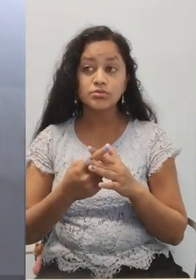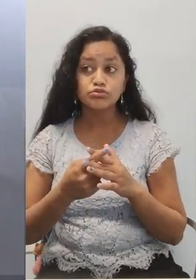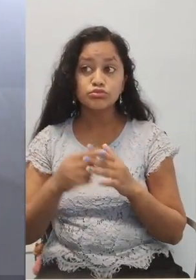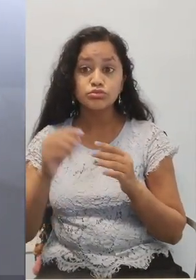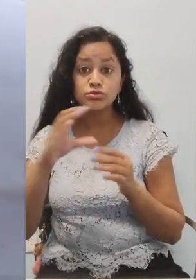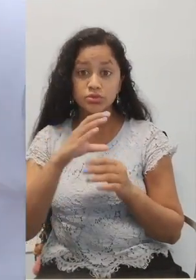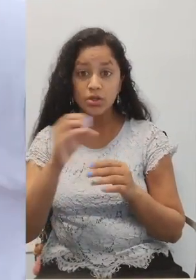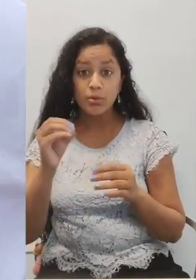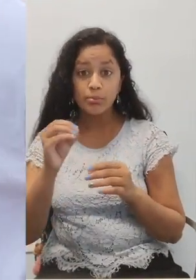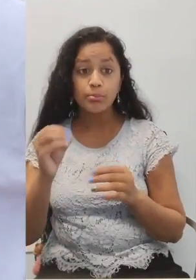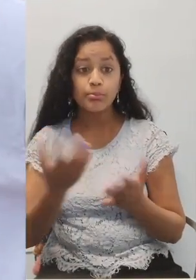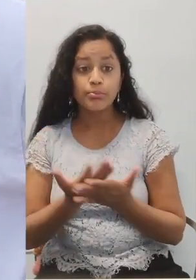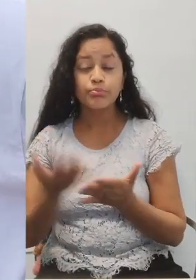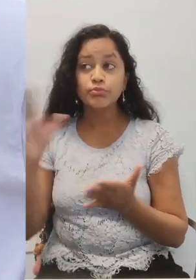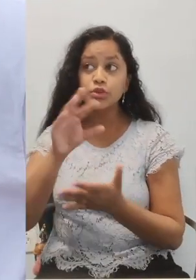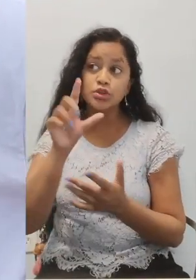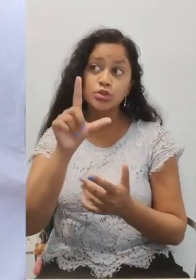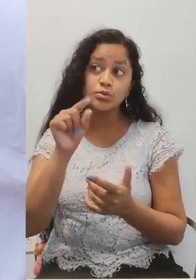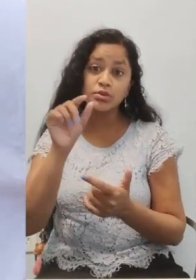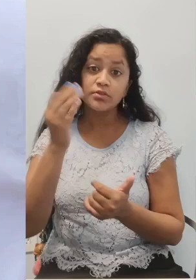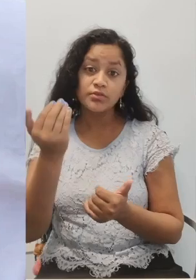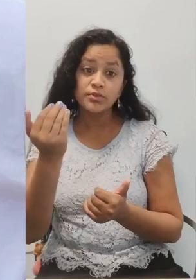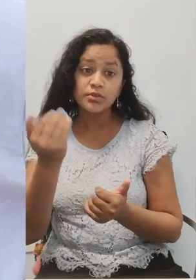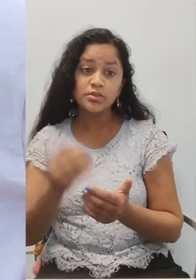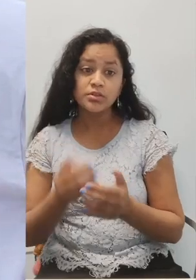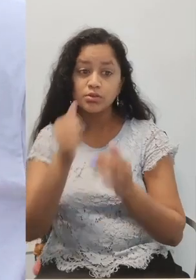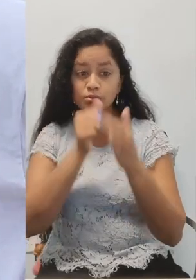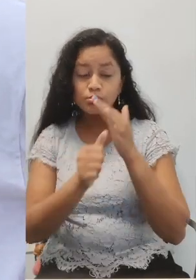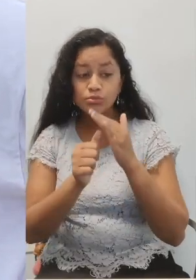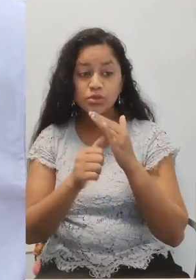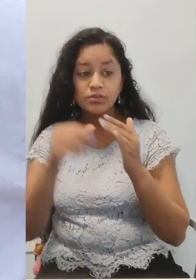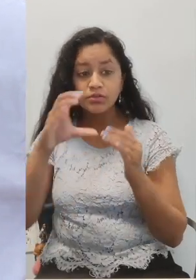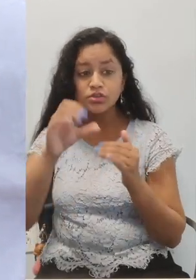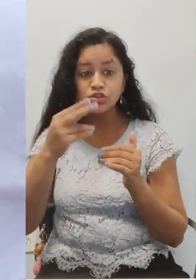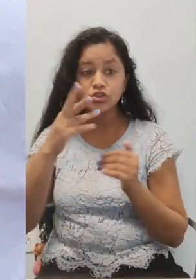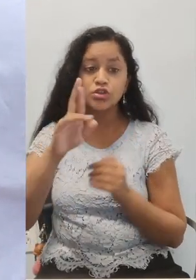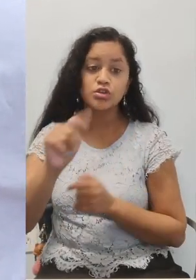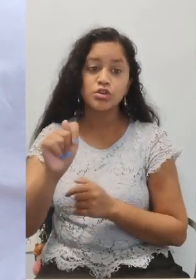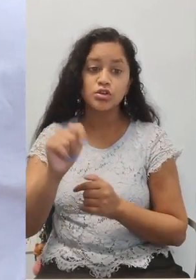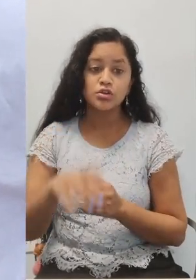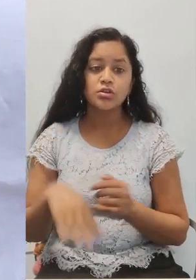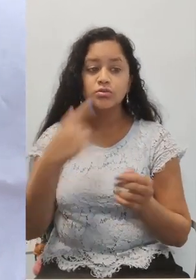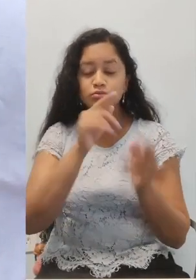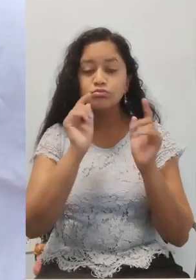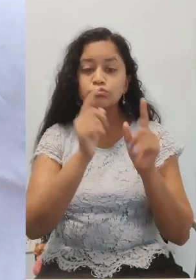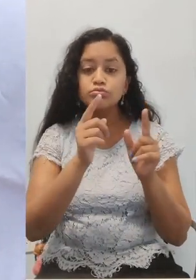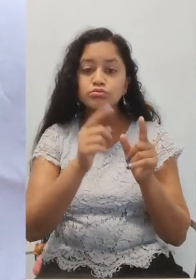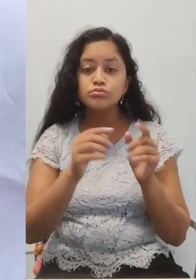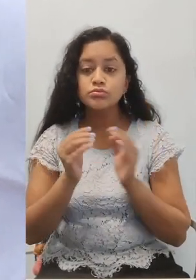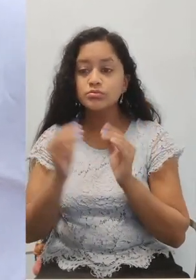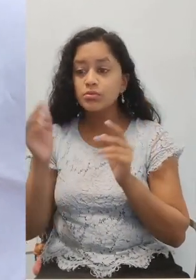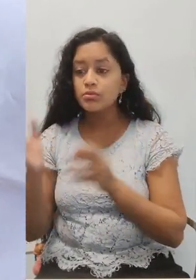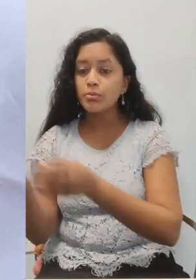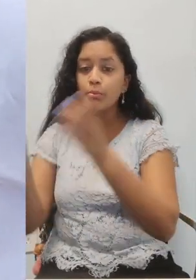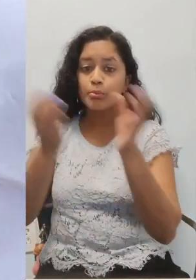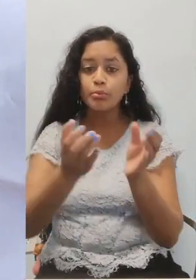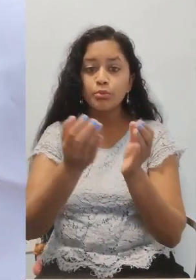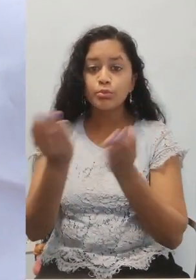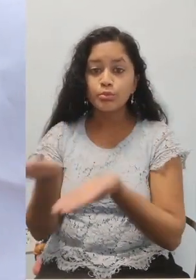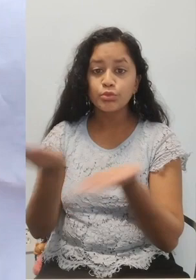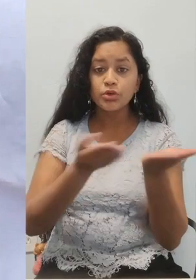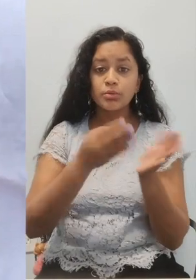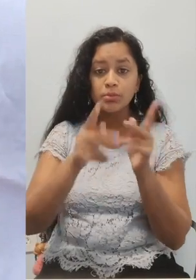Co. 2015. We just do private charters, custom itineraries. We like to take people snorkeling,